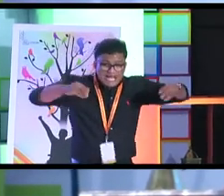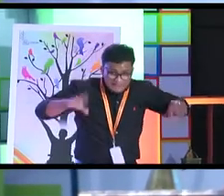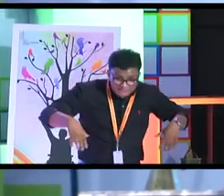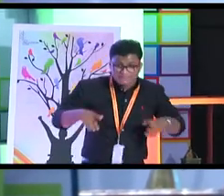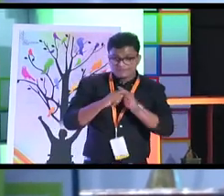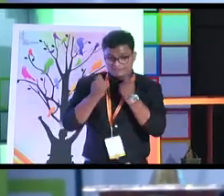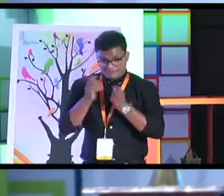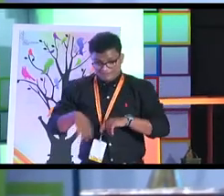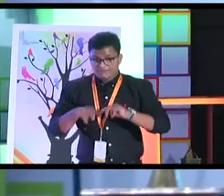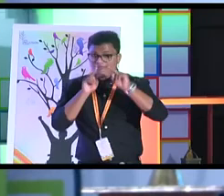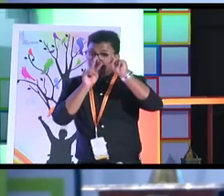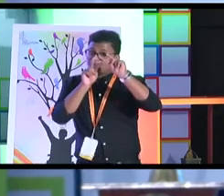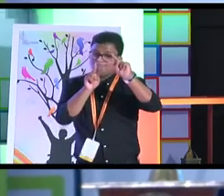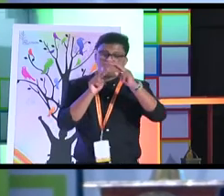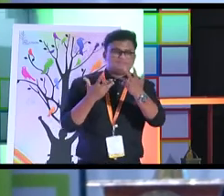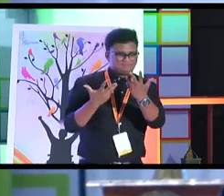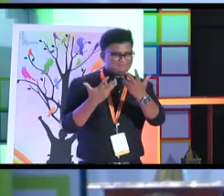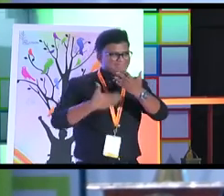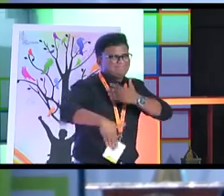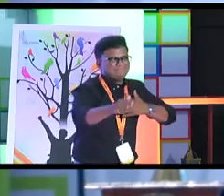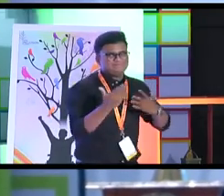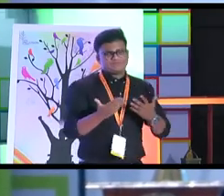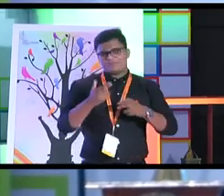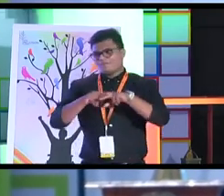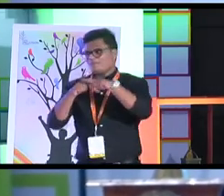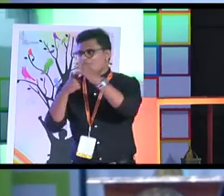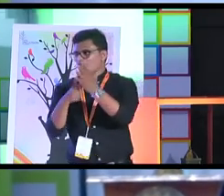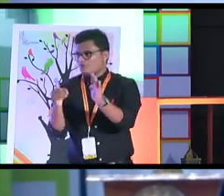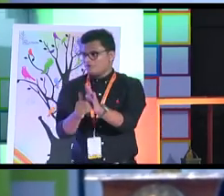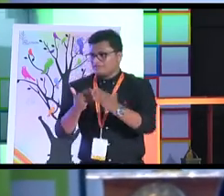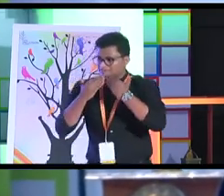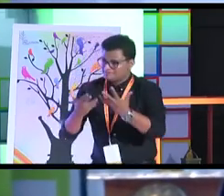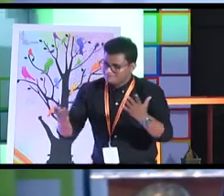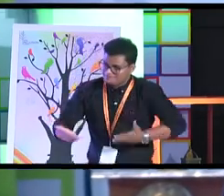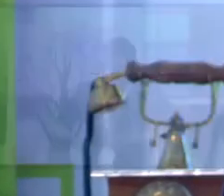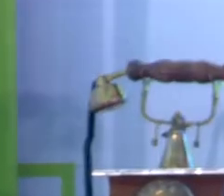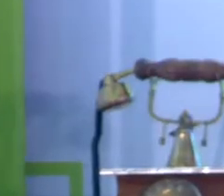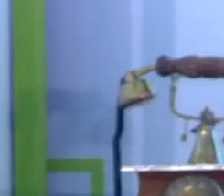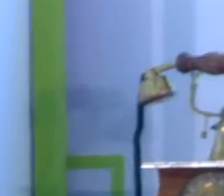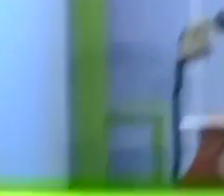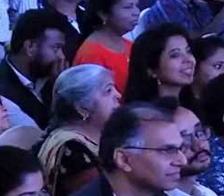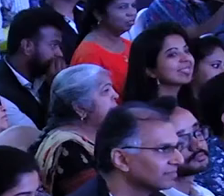we'll definitely look forward to taking this forward. And Firoz, thank you very, very much for this.